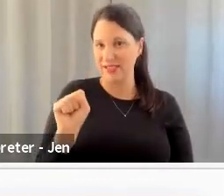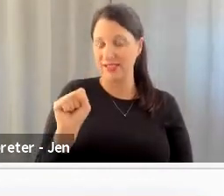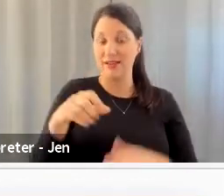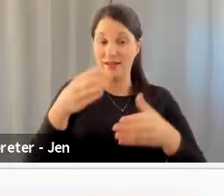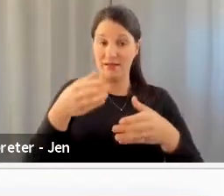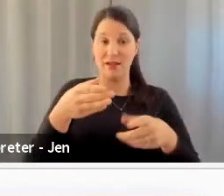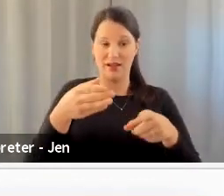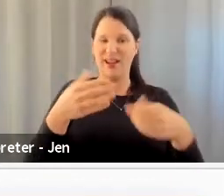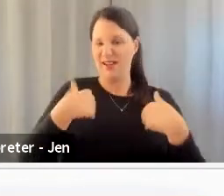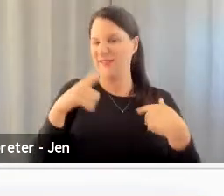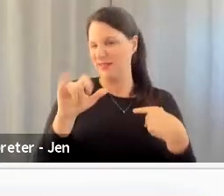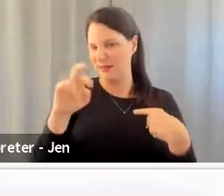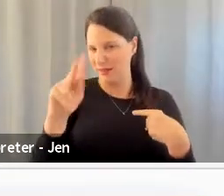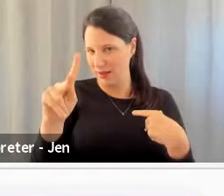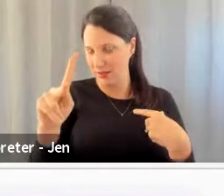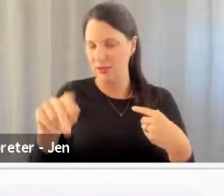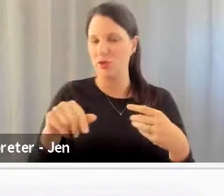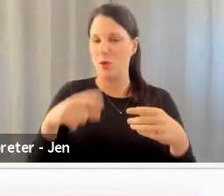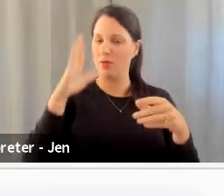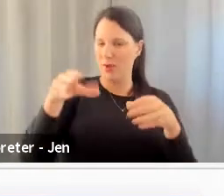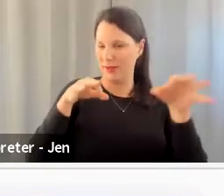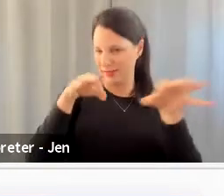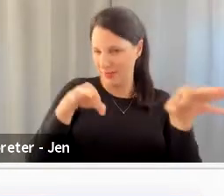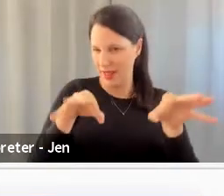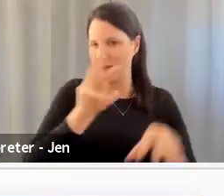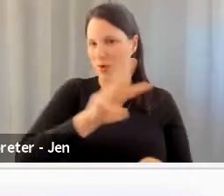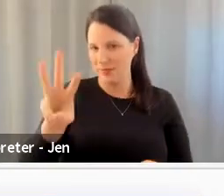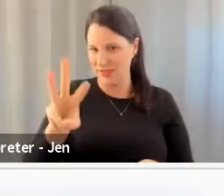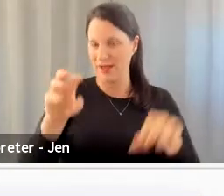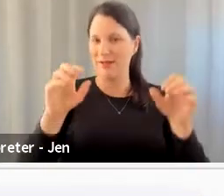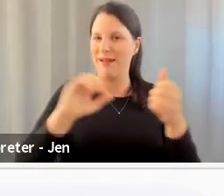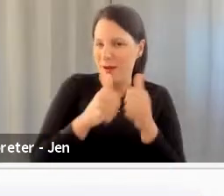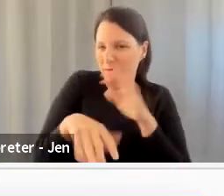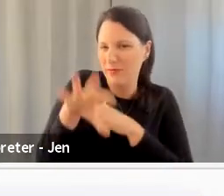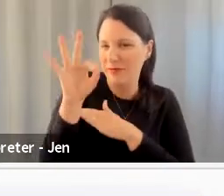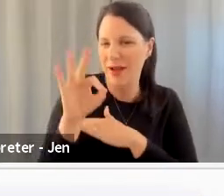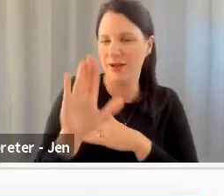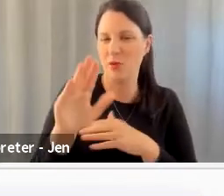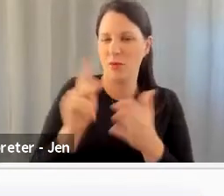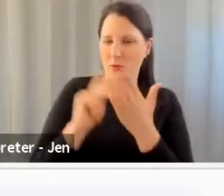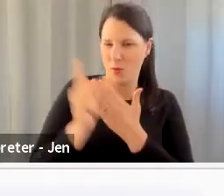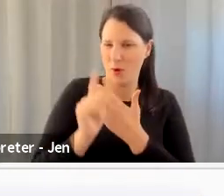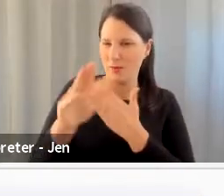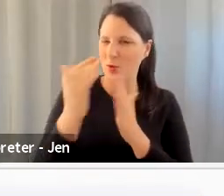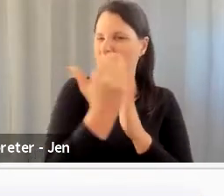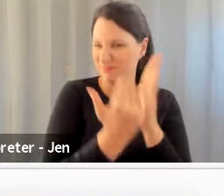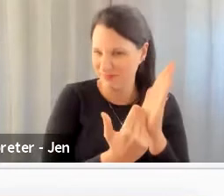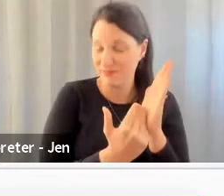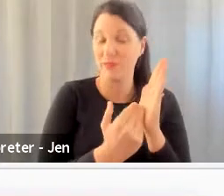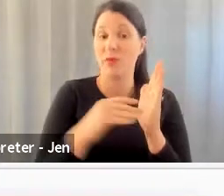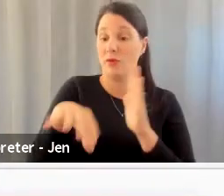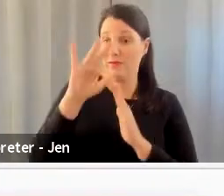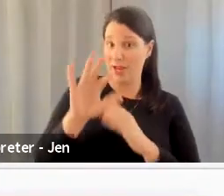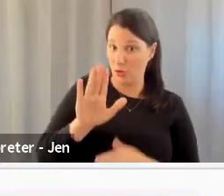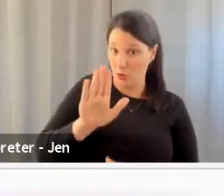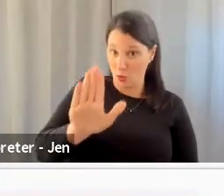the website with you so you can access all these programs. Once you find your specific course, you're going to see the hours listed